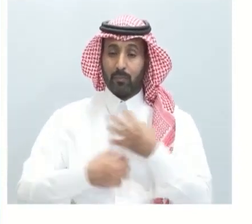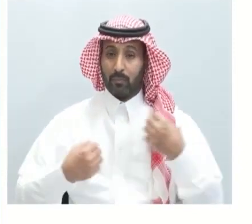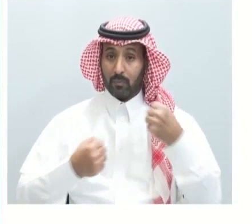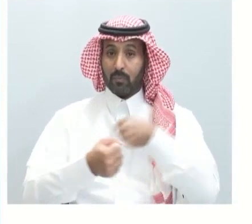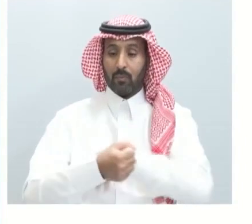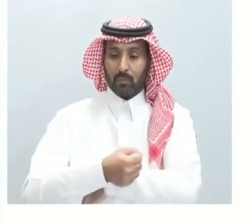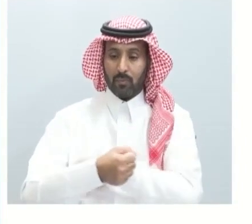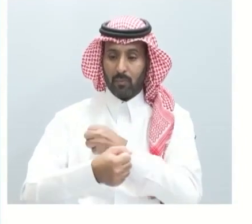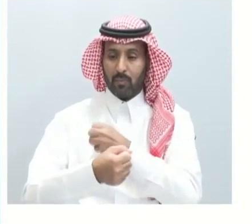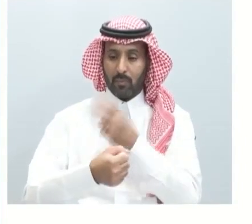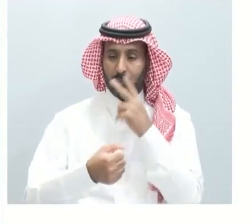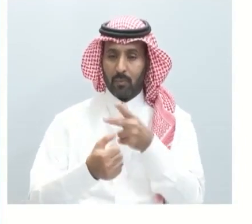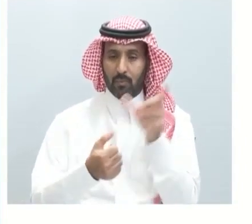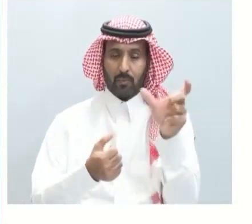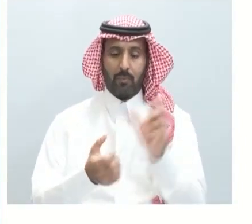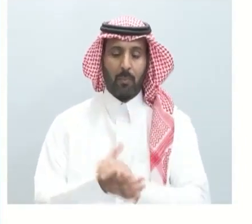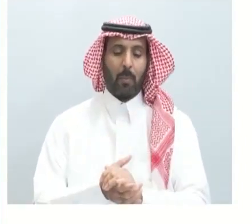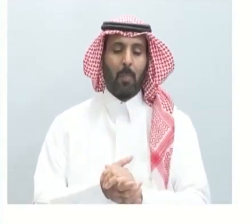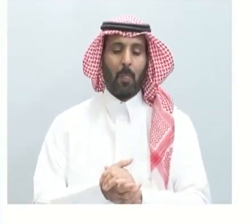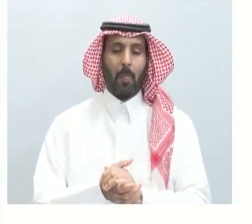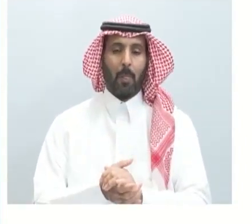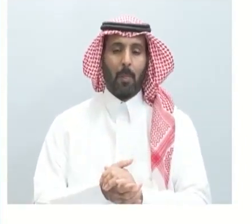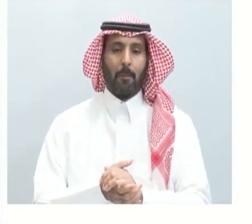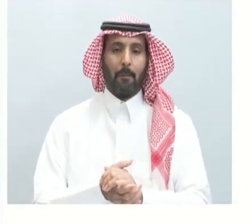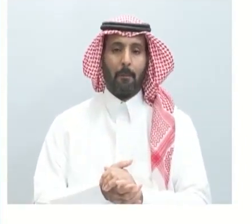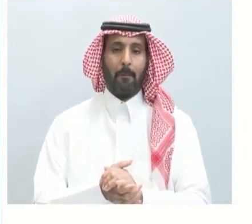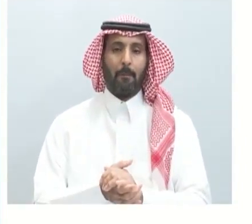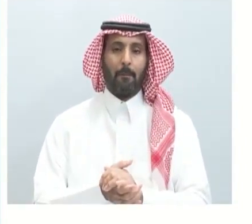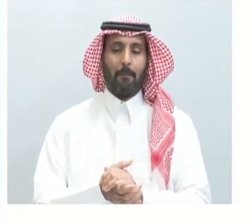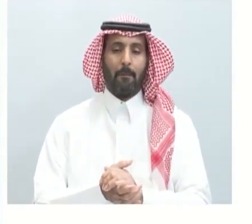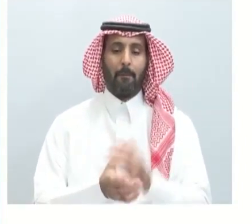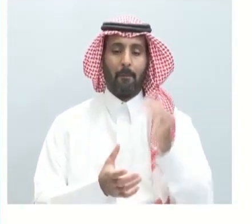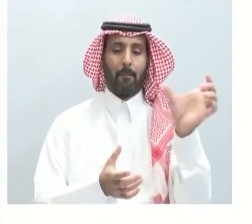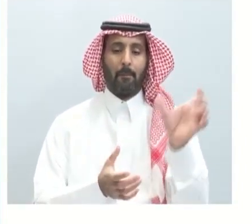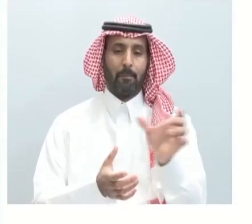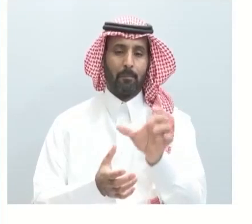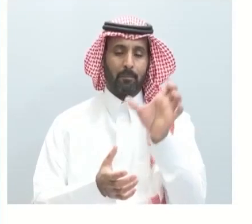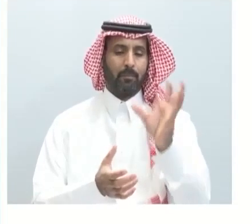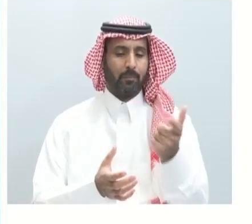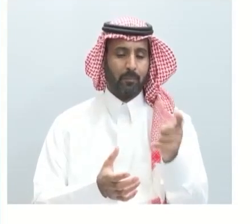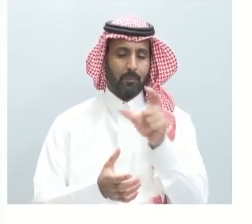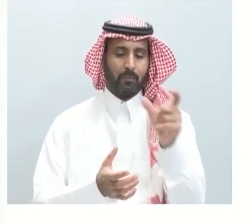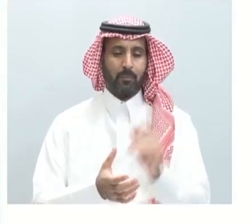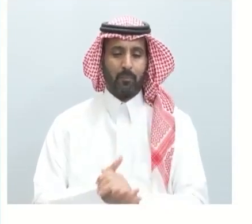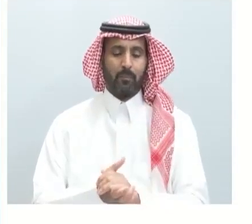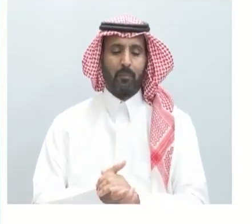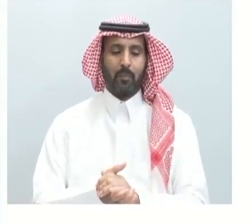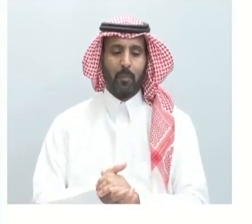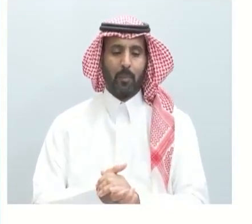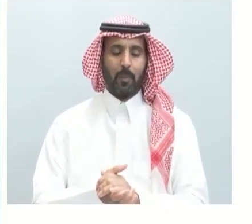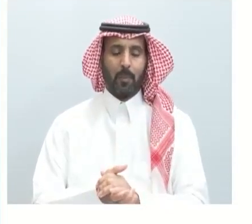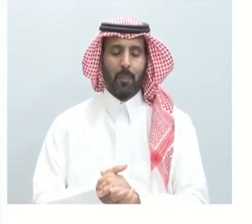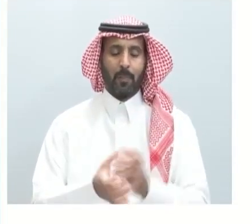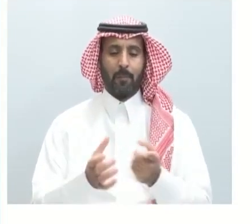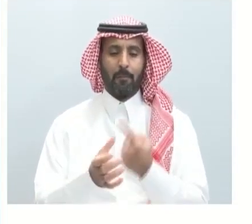so choose an idiom and pay attention to uh to the tense of the idiom so